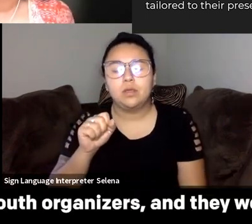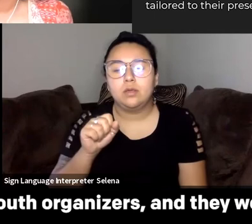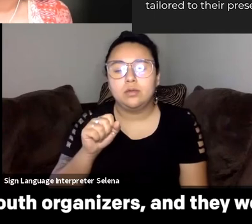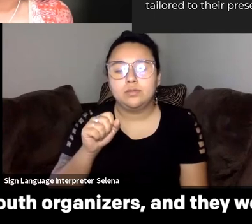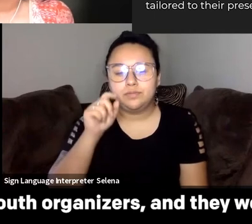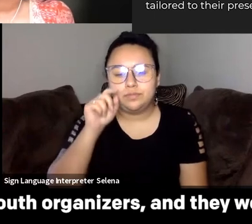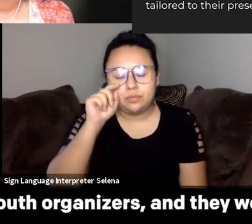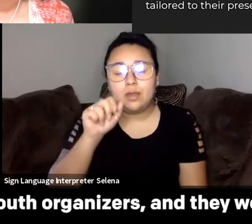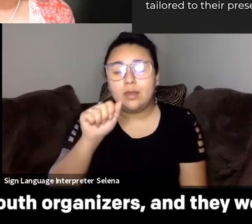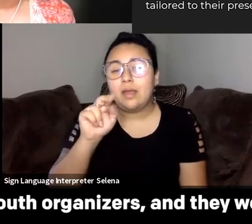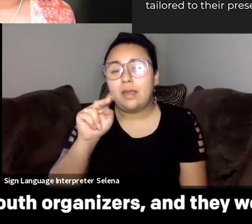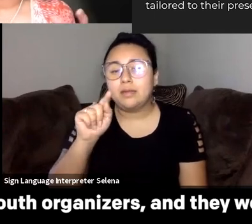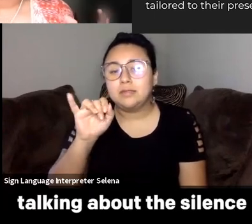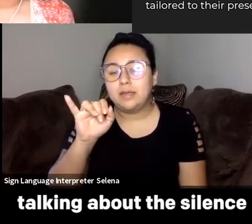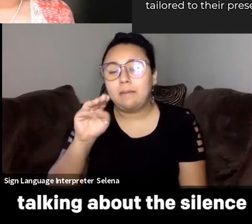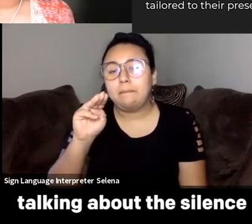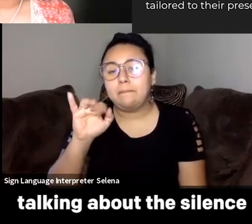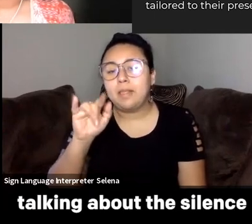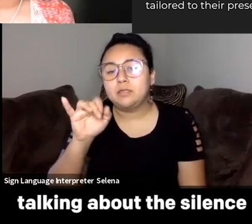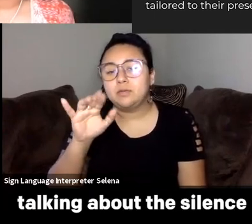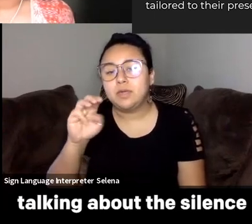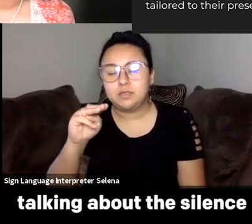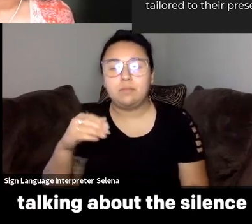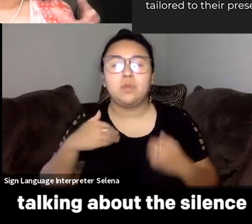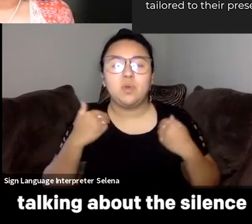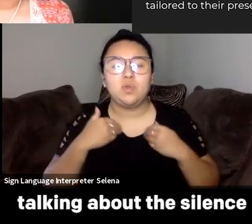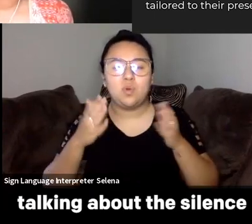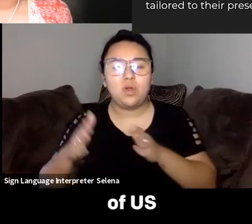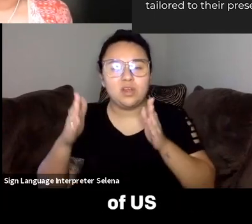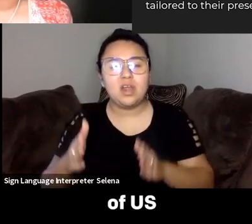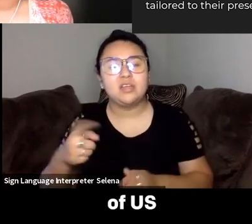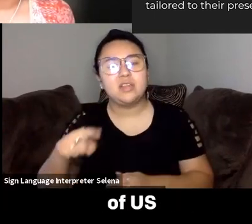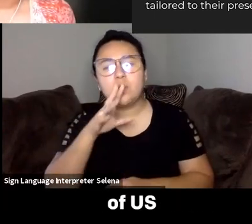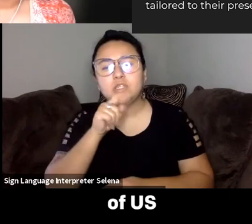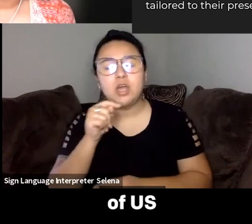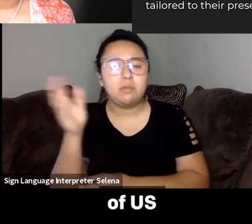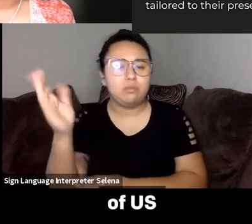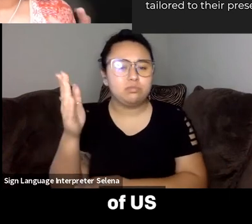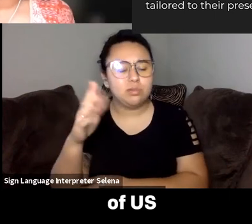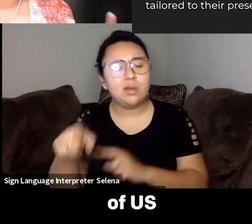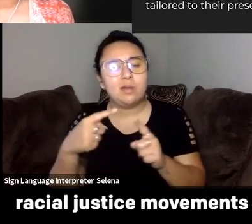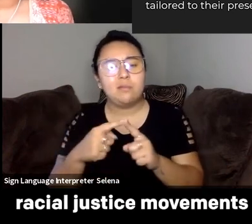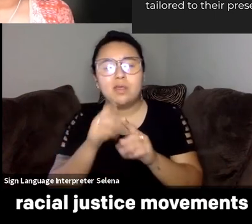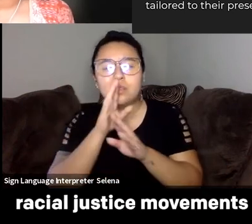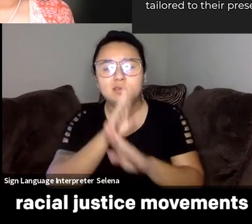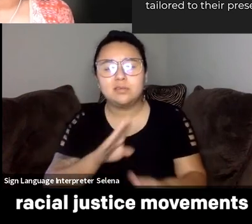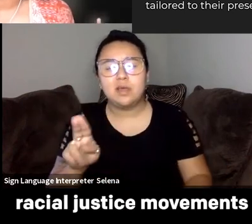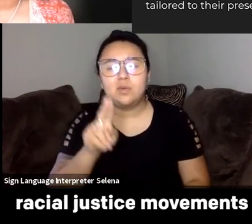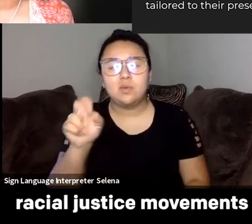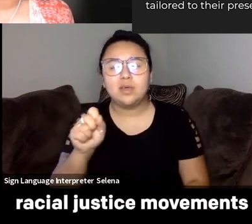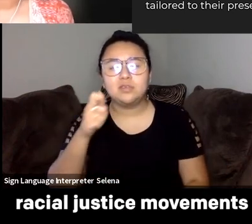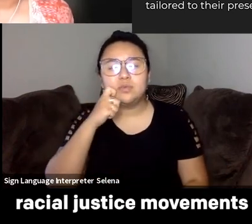anti-militarism youth organizers, and they were talking about the silence of US racial